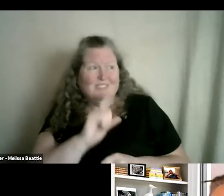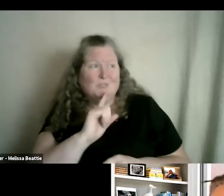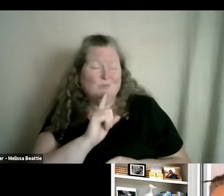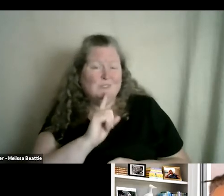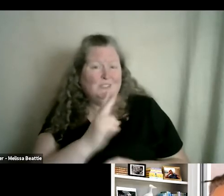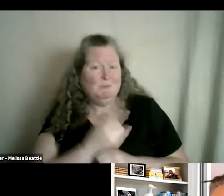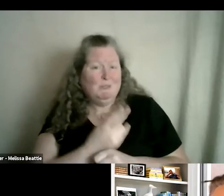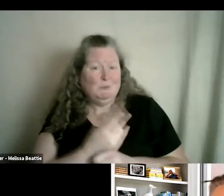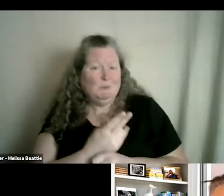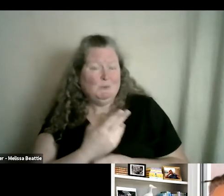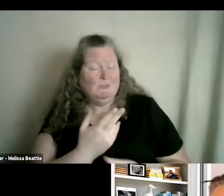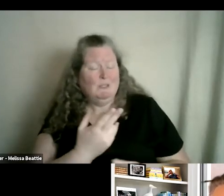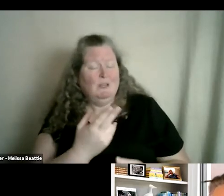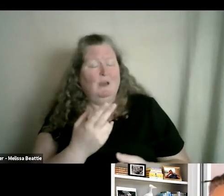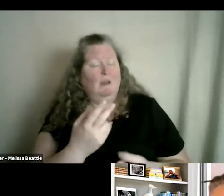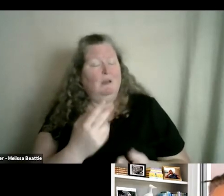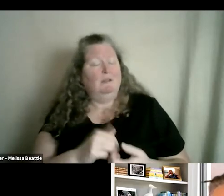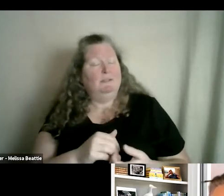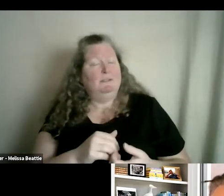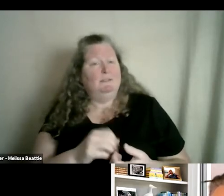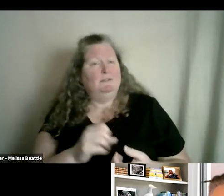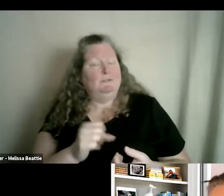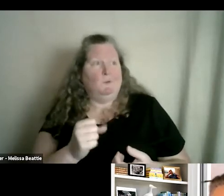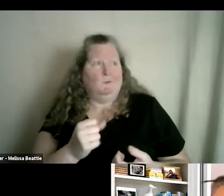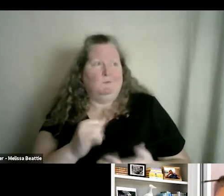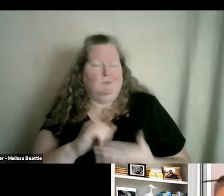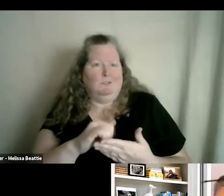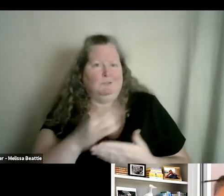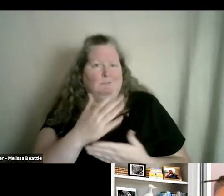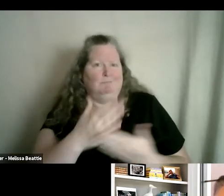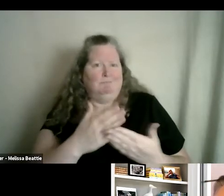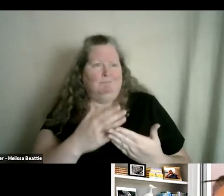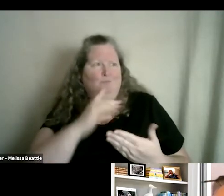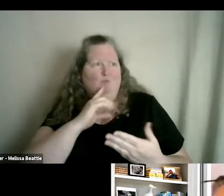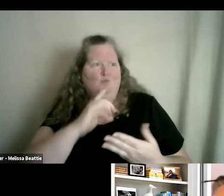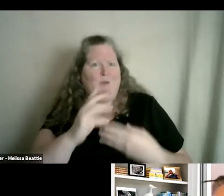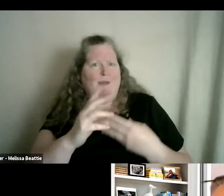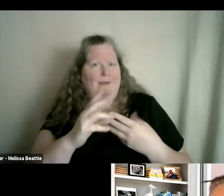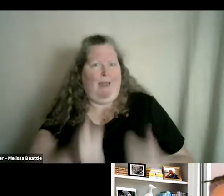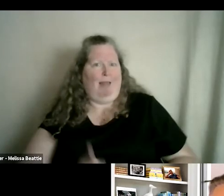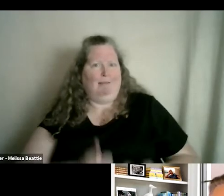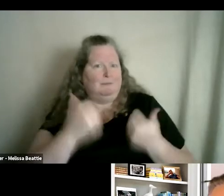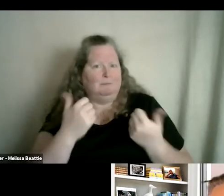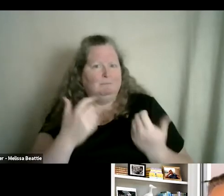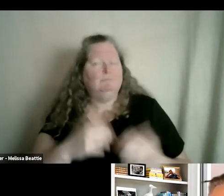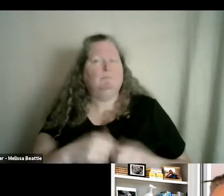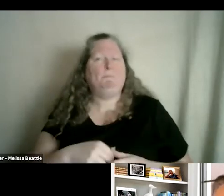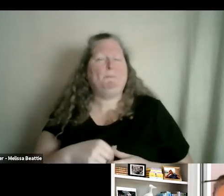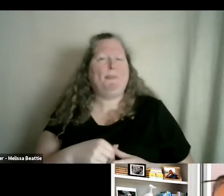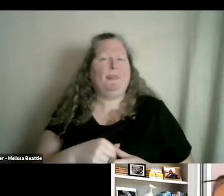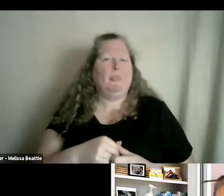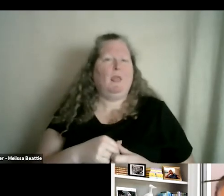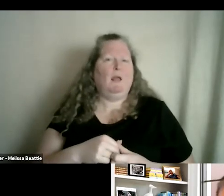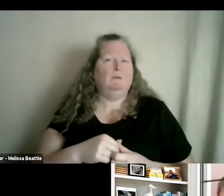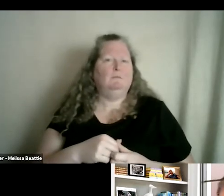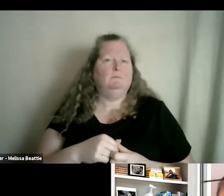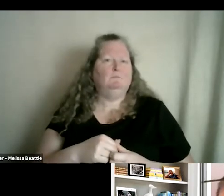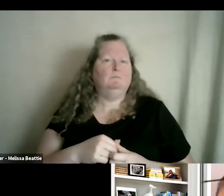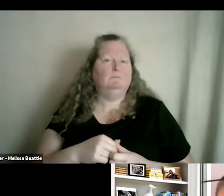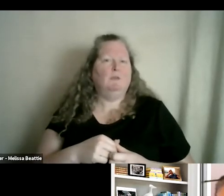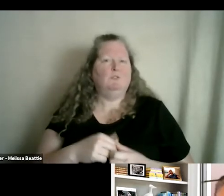stark realities. So the first part of the reality is like, let's just quit the